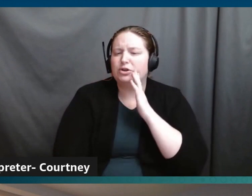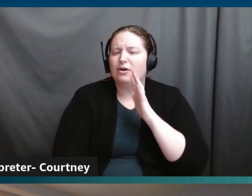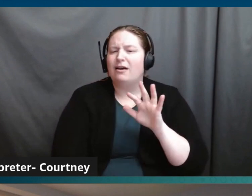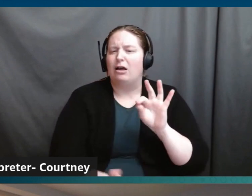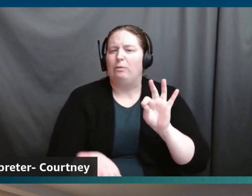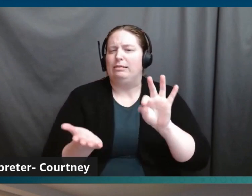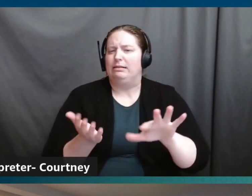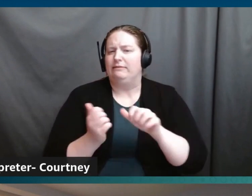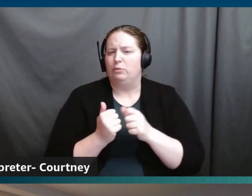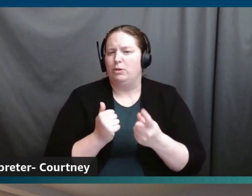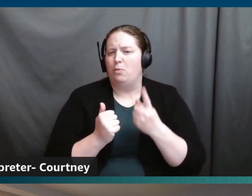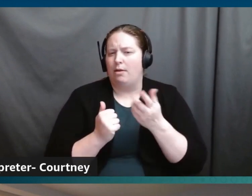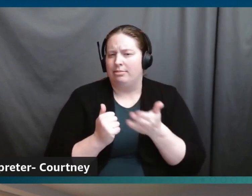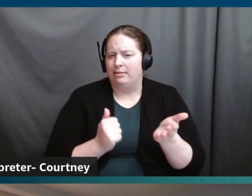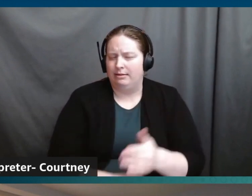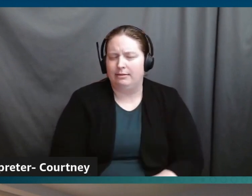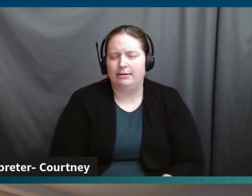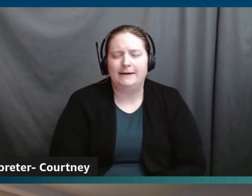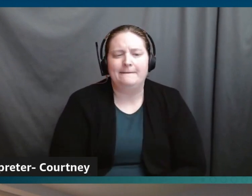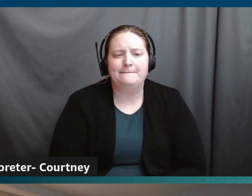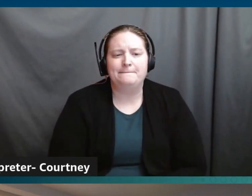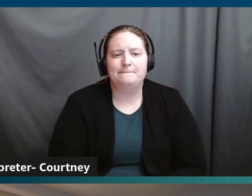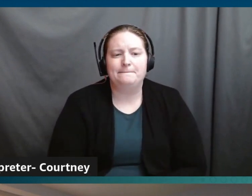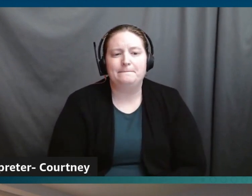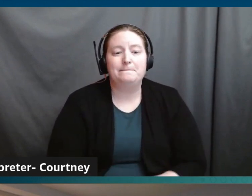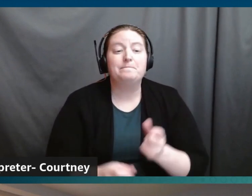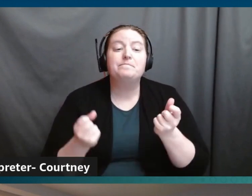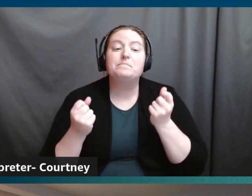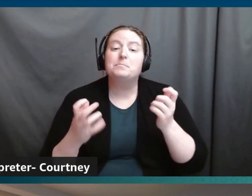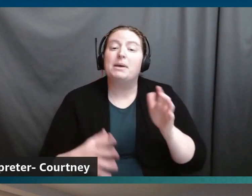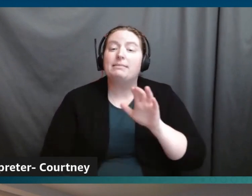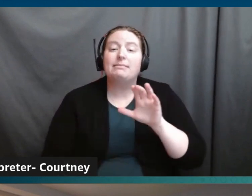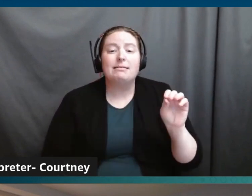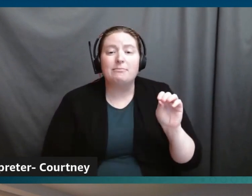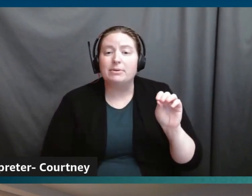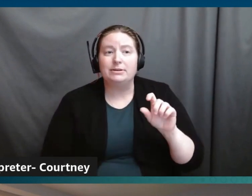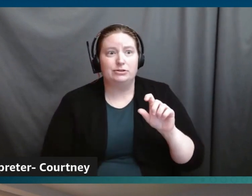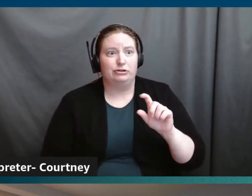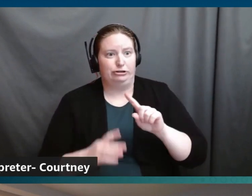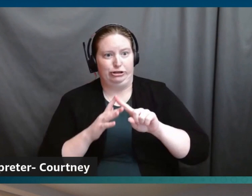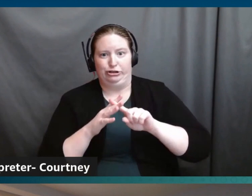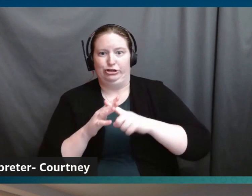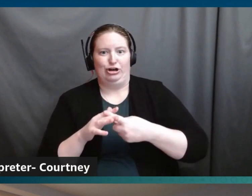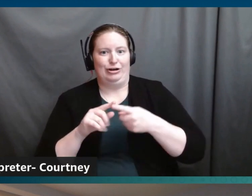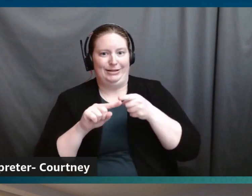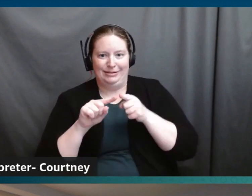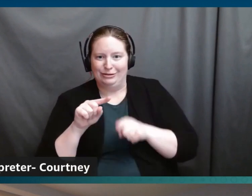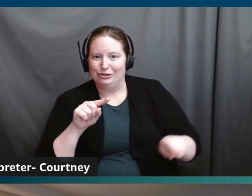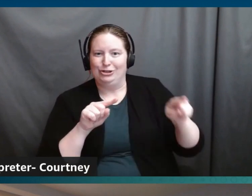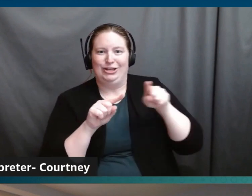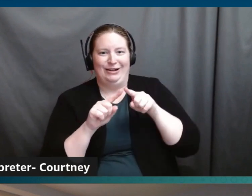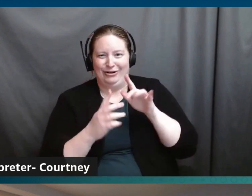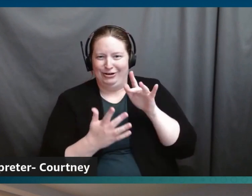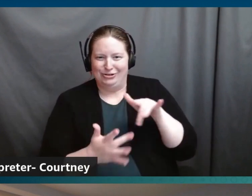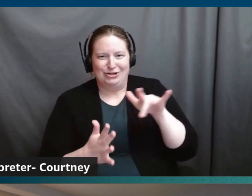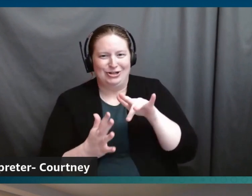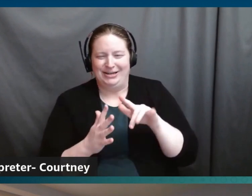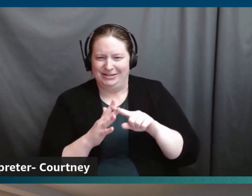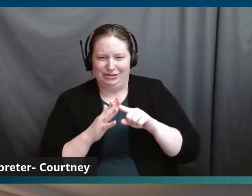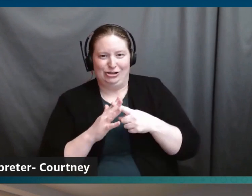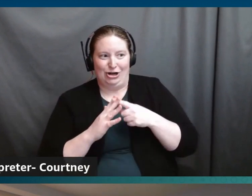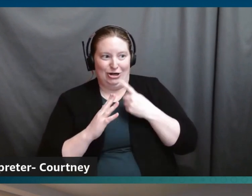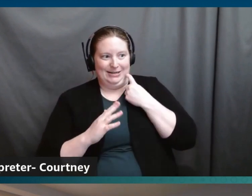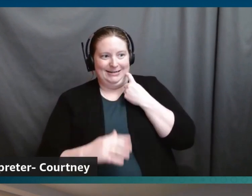So, a lot of companies are just starting on their circularity journey. And I think the